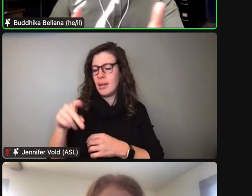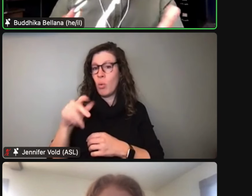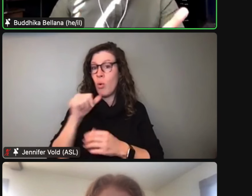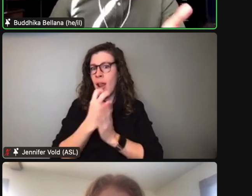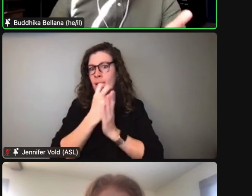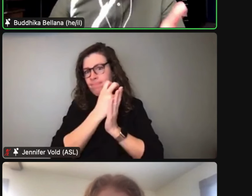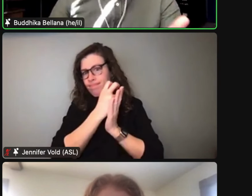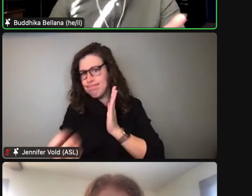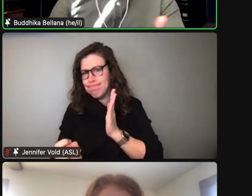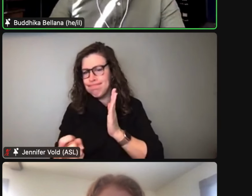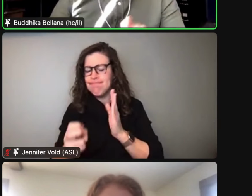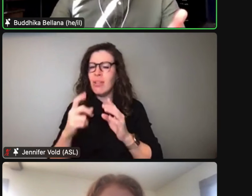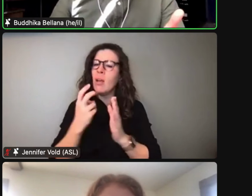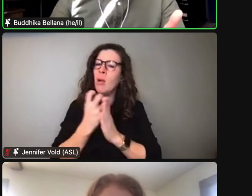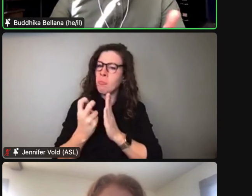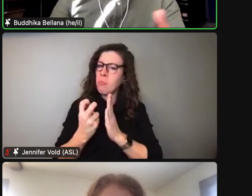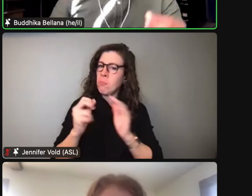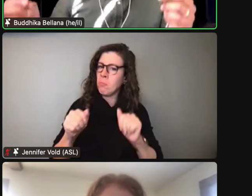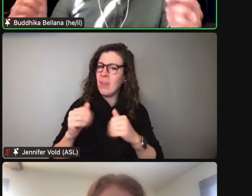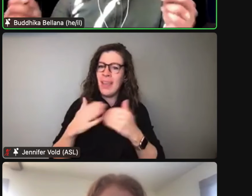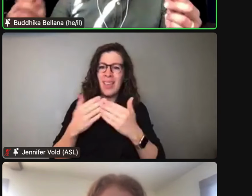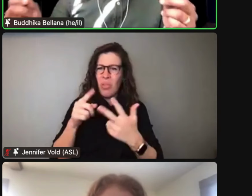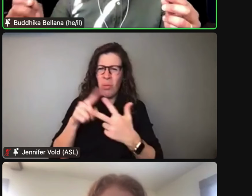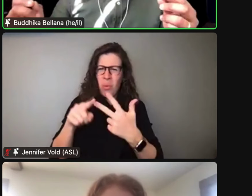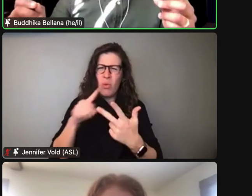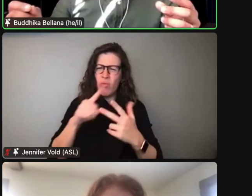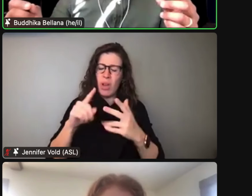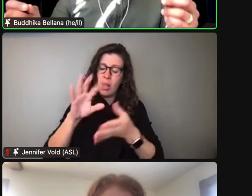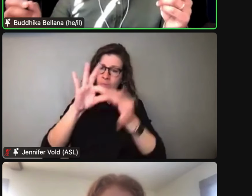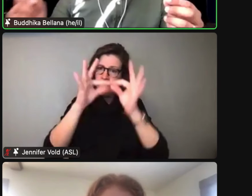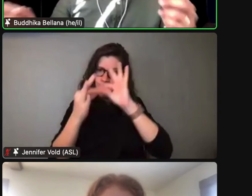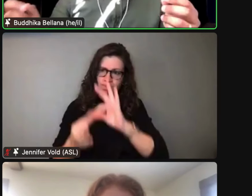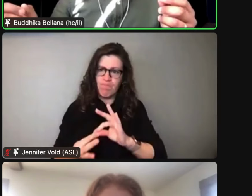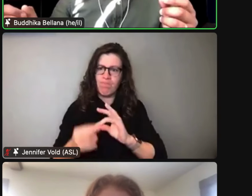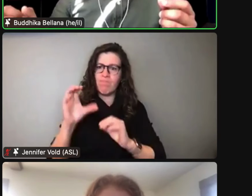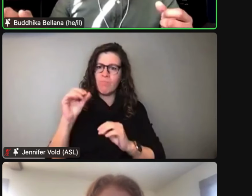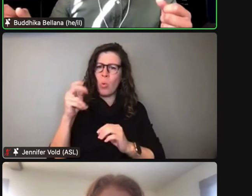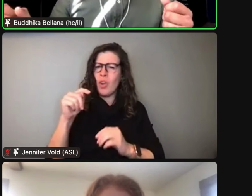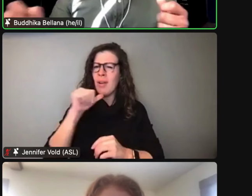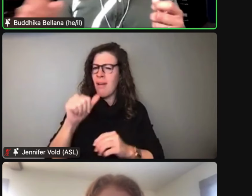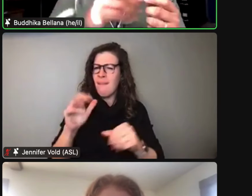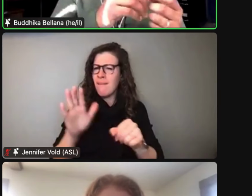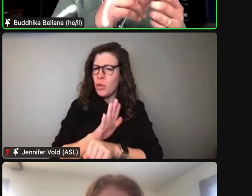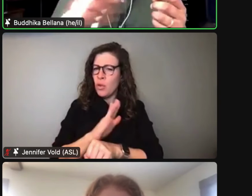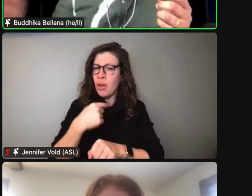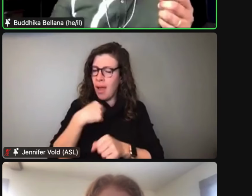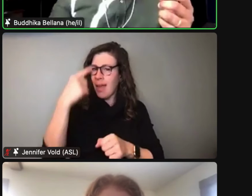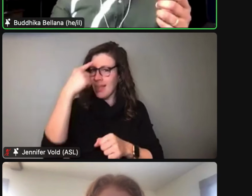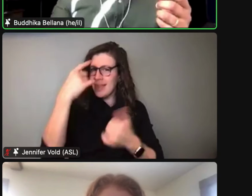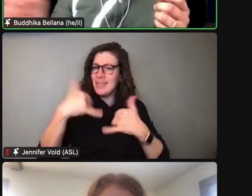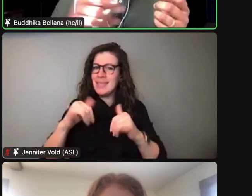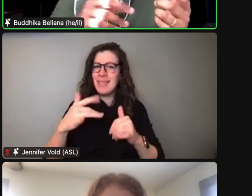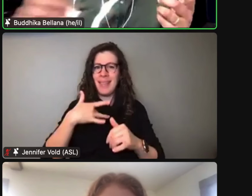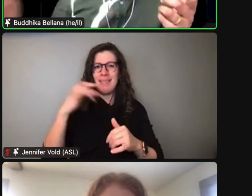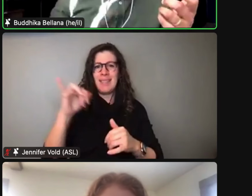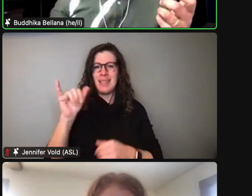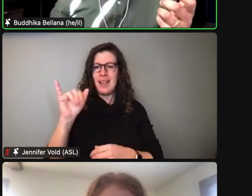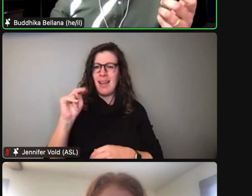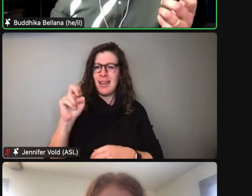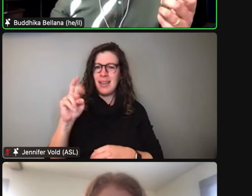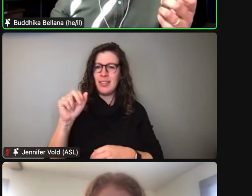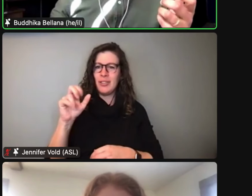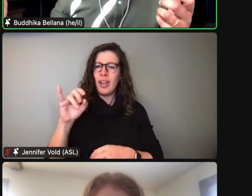make too much coherent sense objectively. So I think it's definitely like an interaction. So it feels like the continuum would